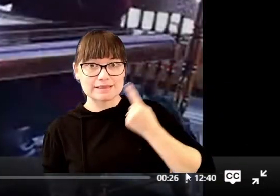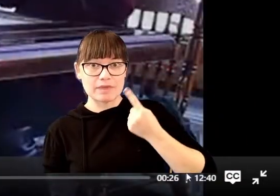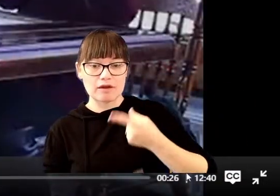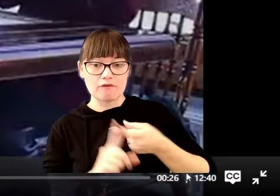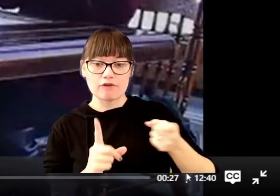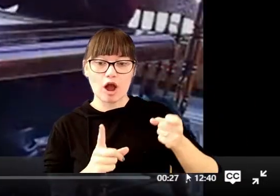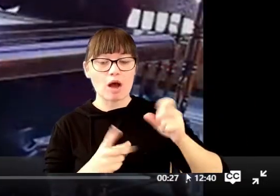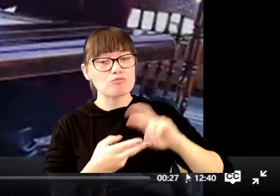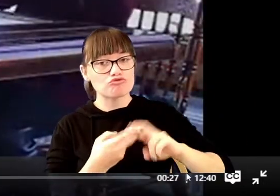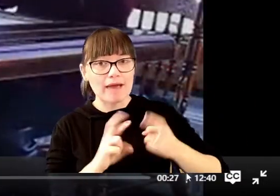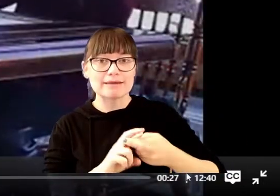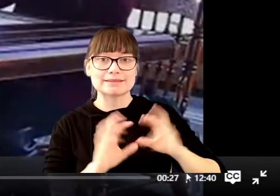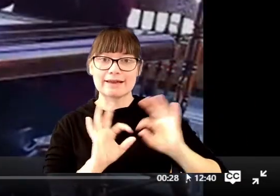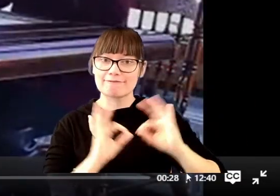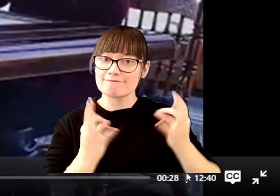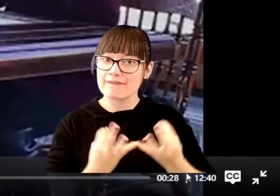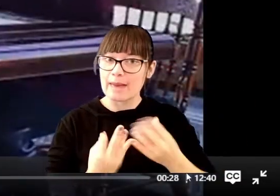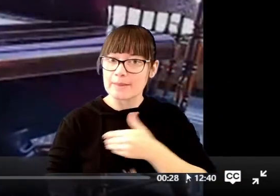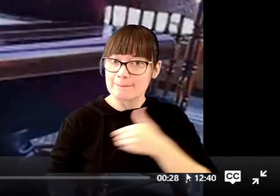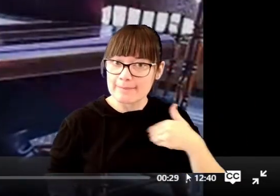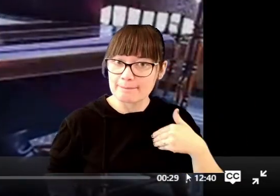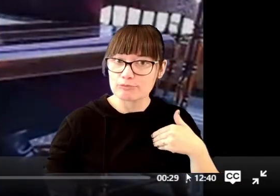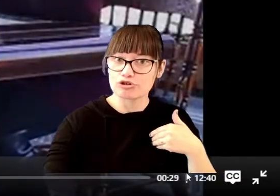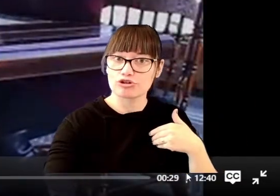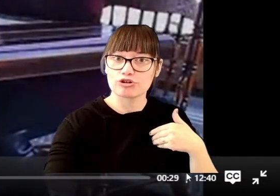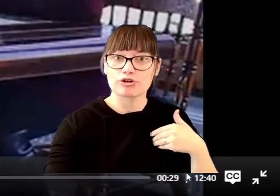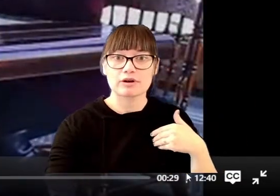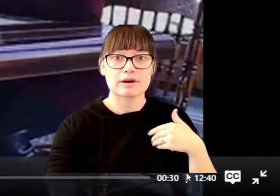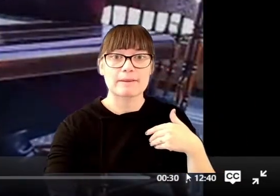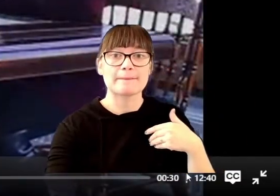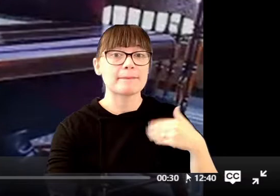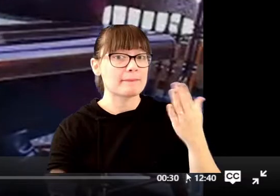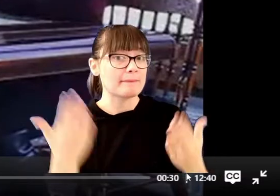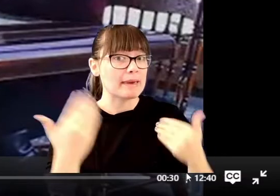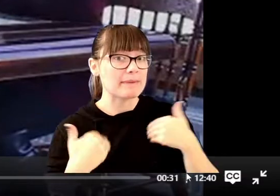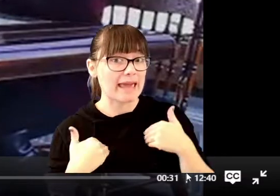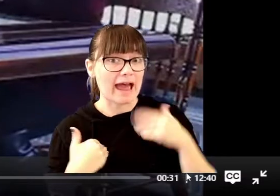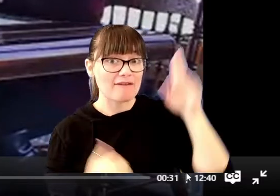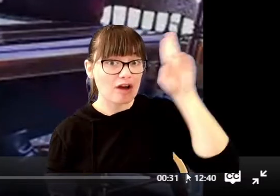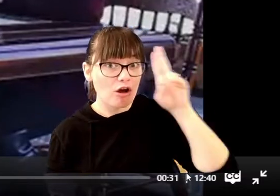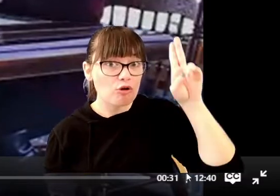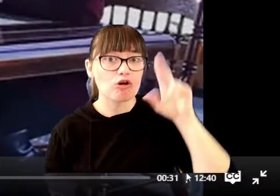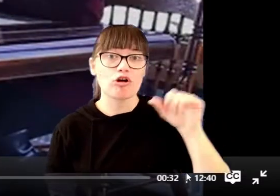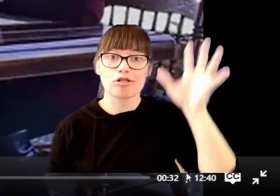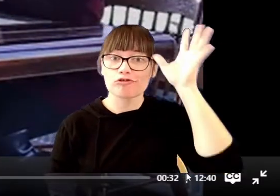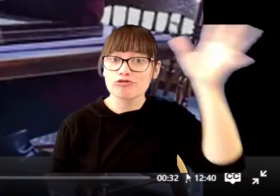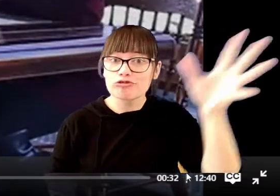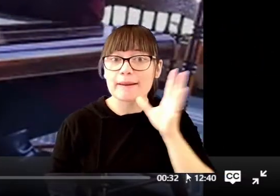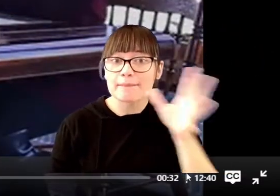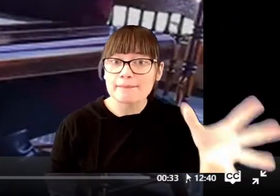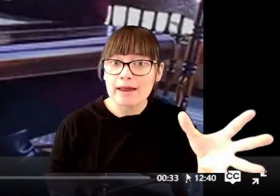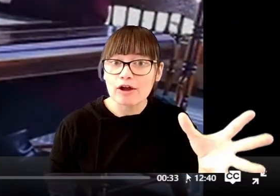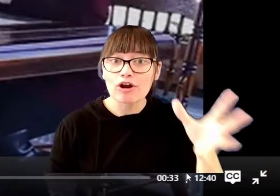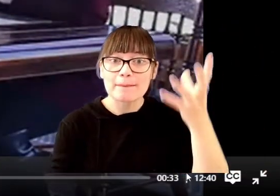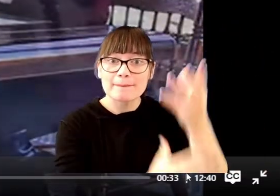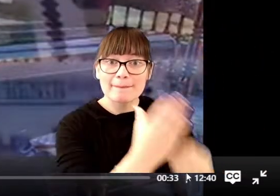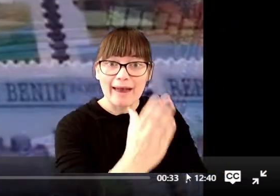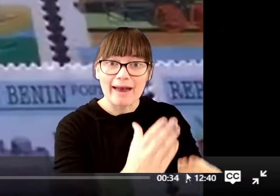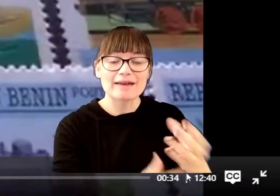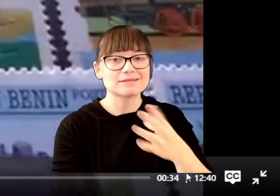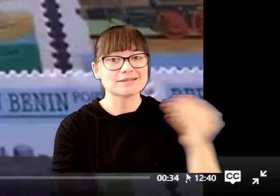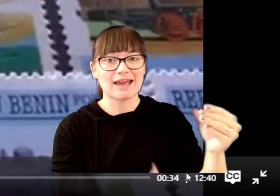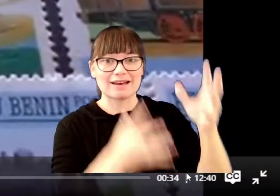a relative. Maybe you had a great uncle or a grandparent that passed away, and they left you an inheritance. They left